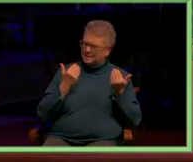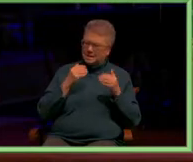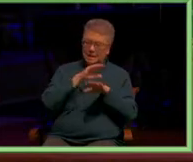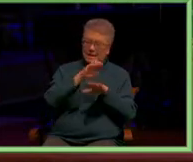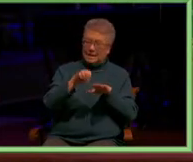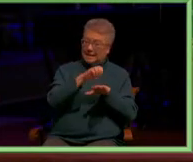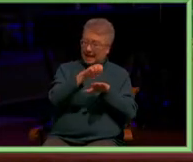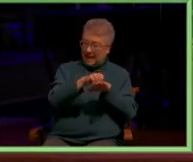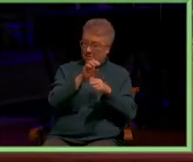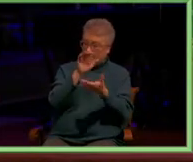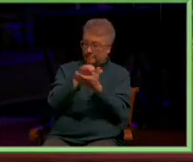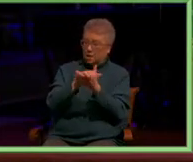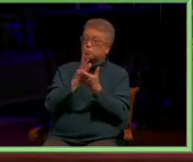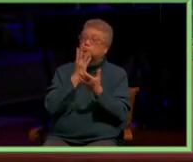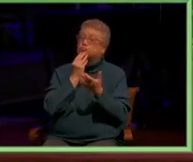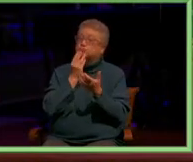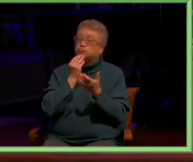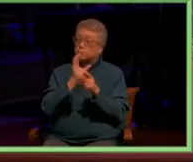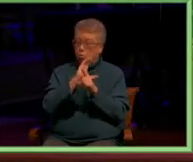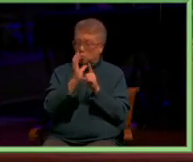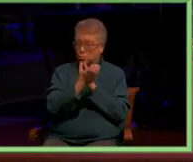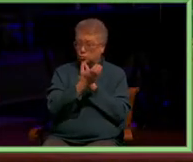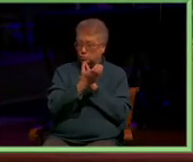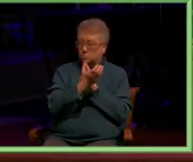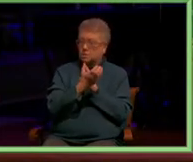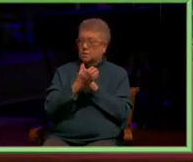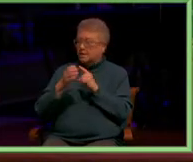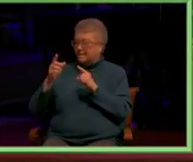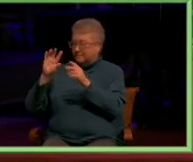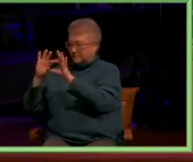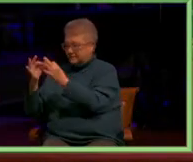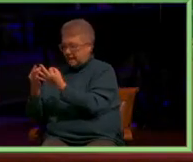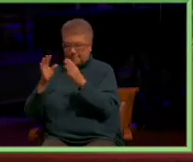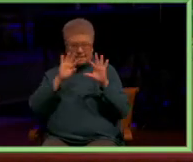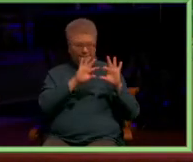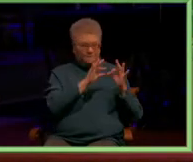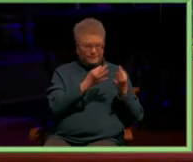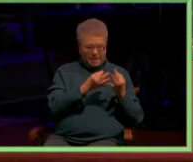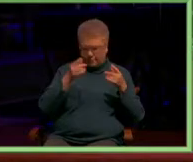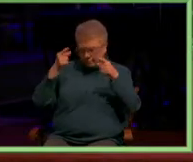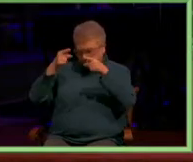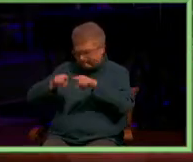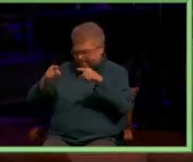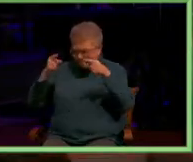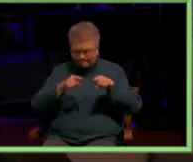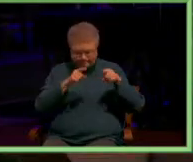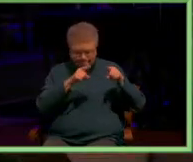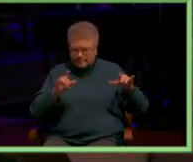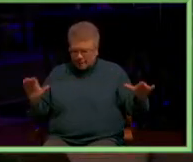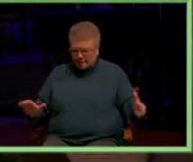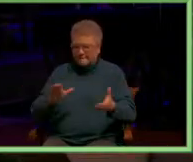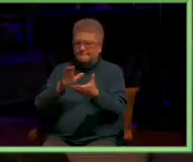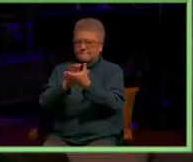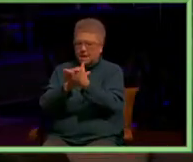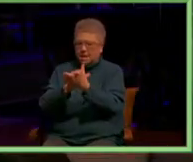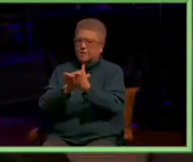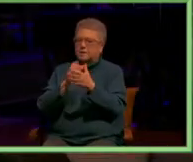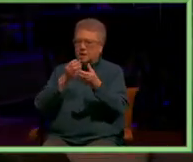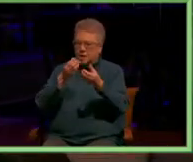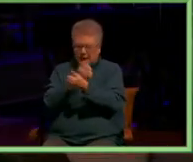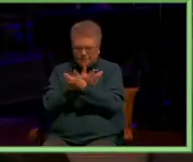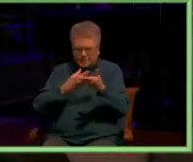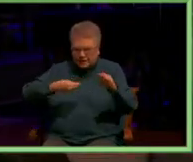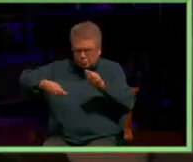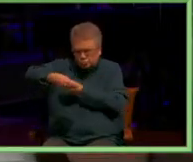engaged to be married in Jewish culture, the contracts have been made between the families, the bride price has been set, all the trading has